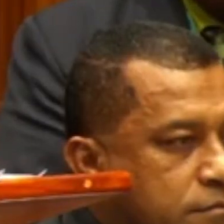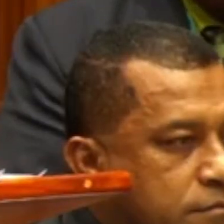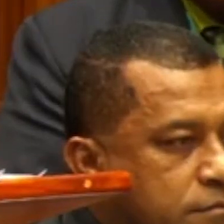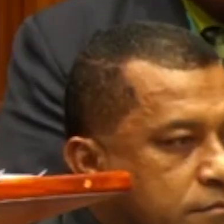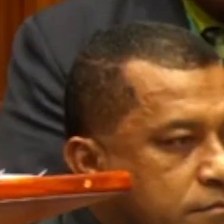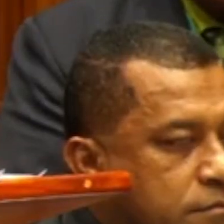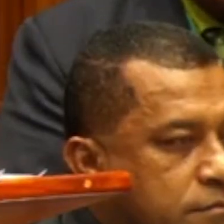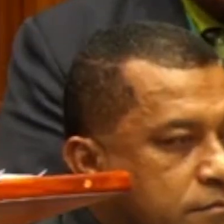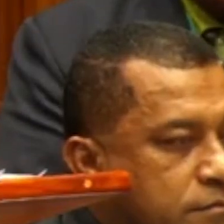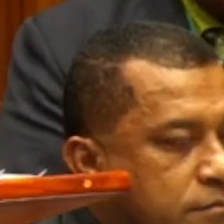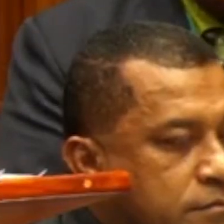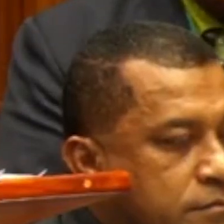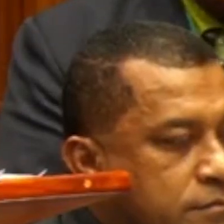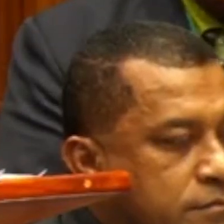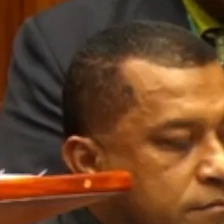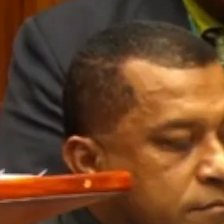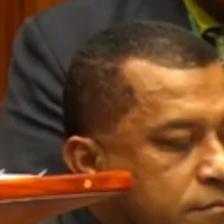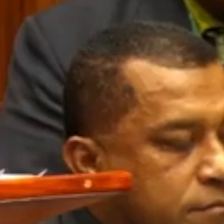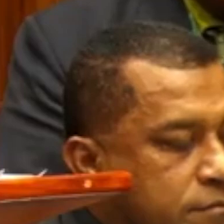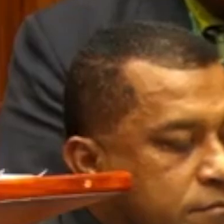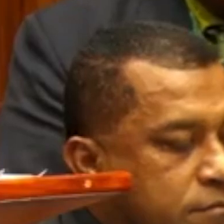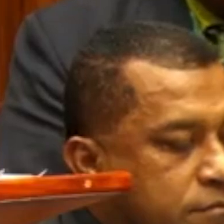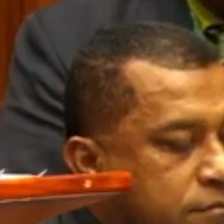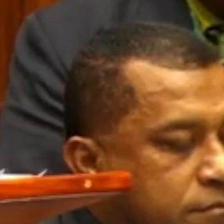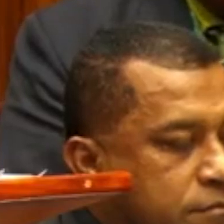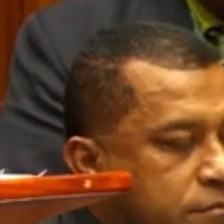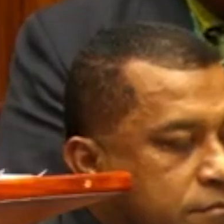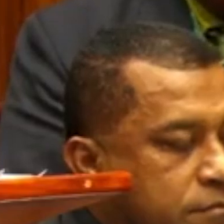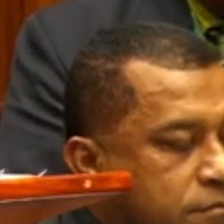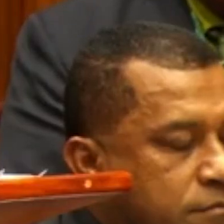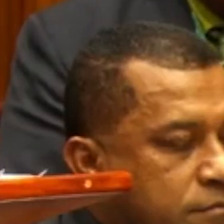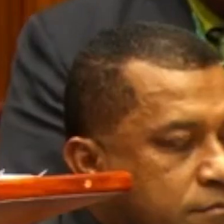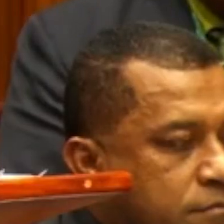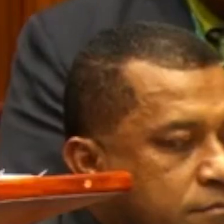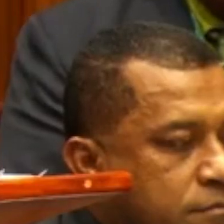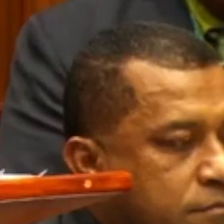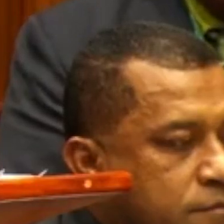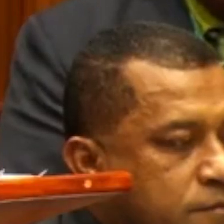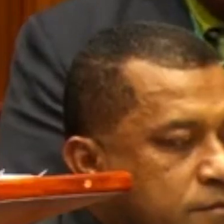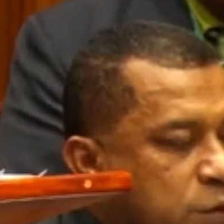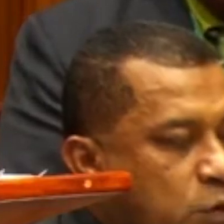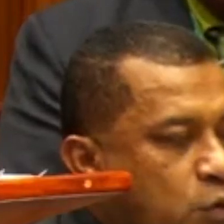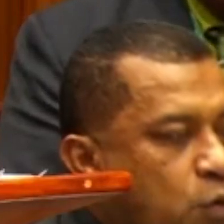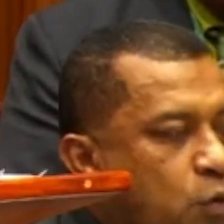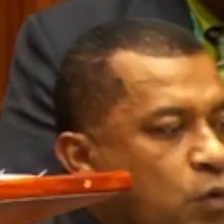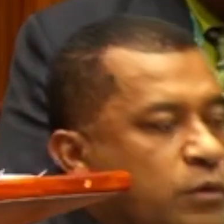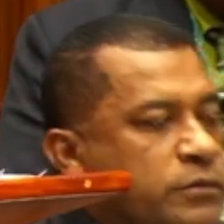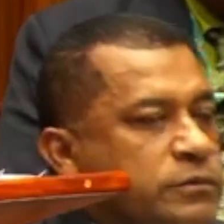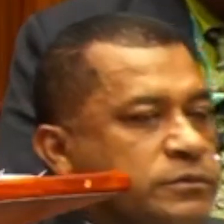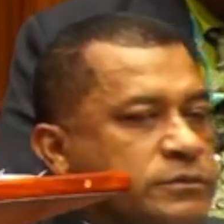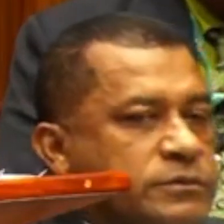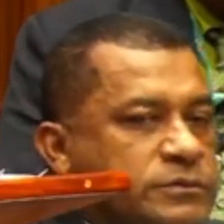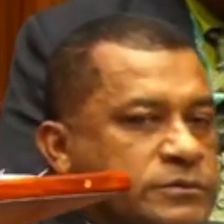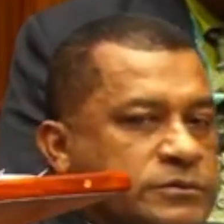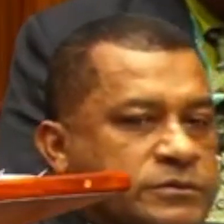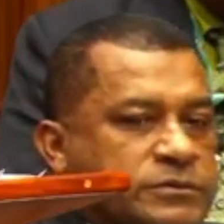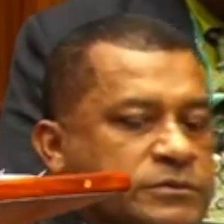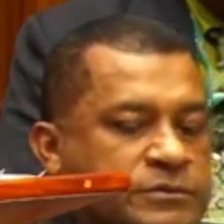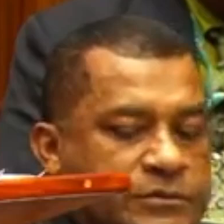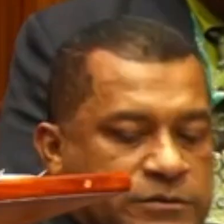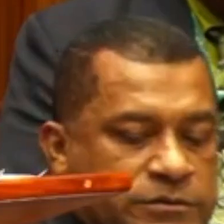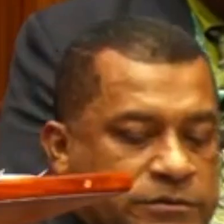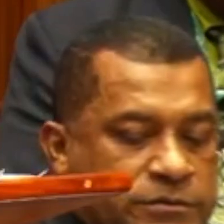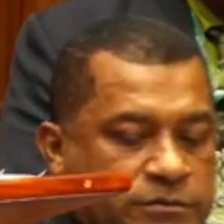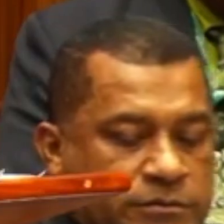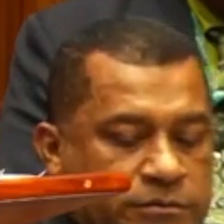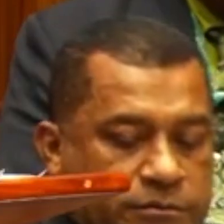Not forgetting that between $30 to $34 million went down the drain in setting up the technical colleges, which were